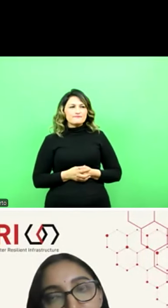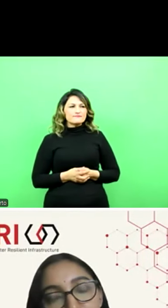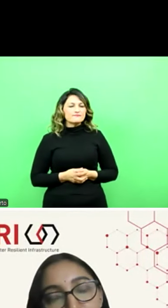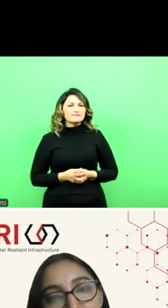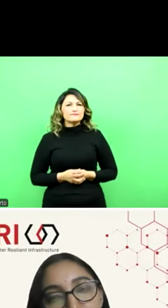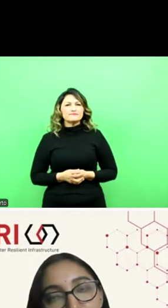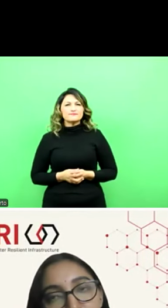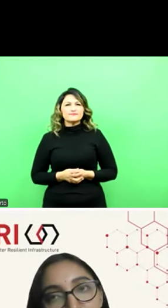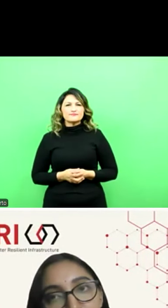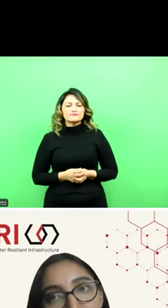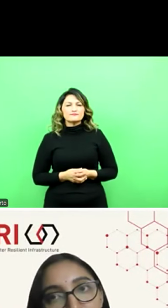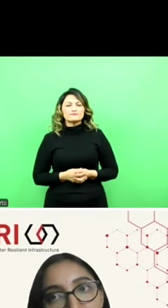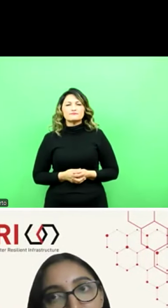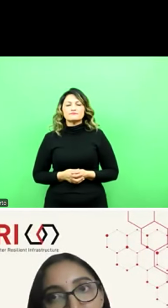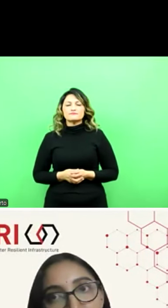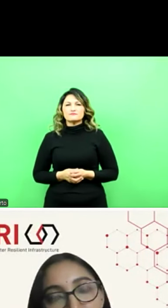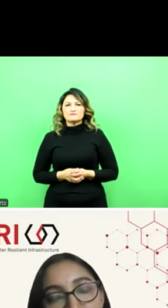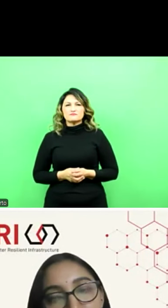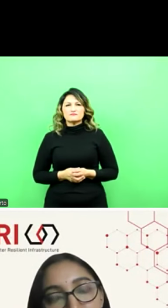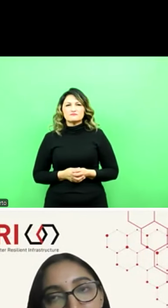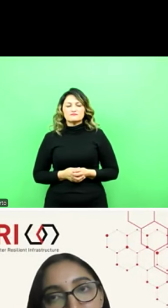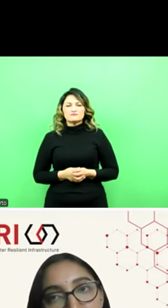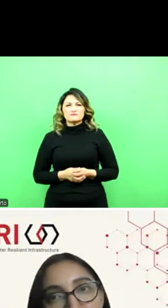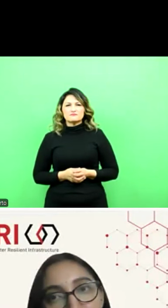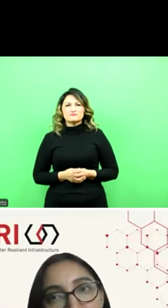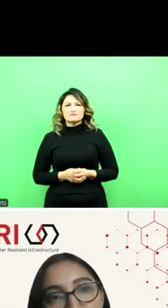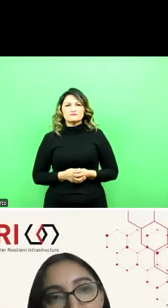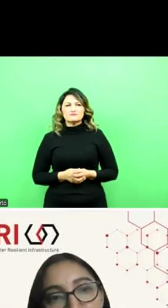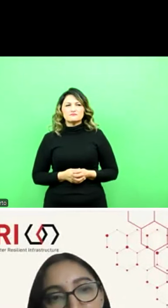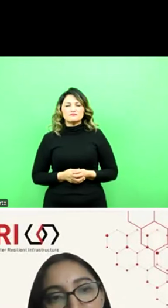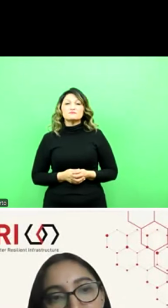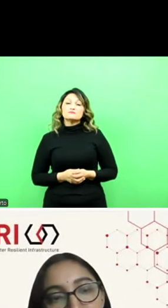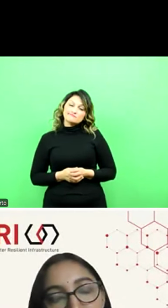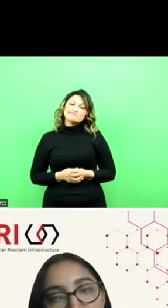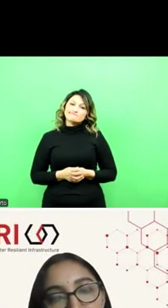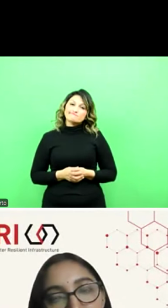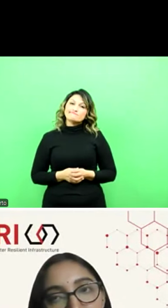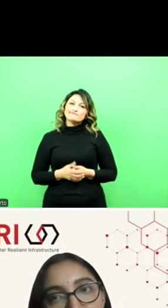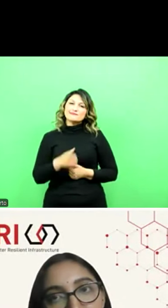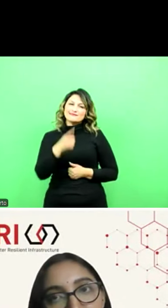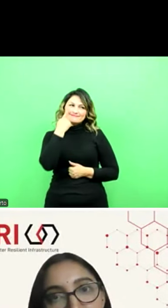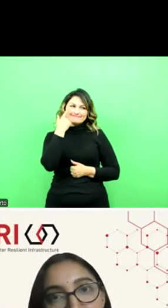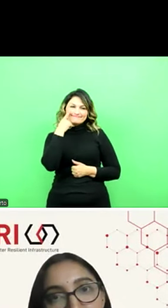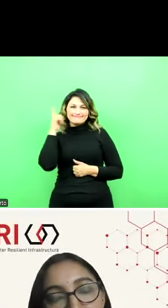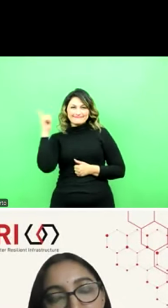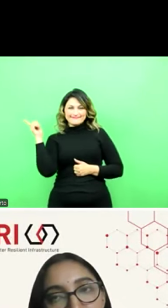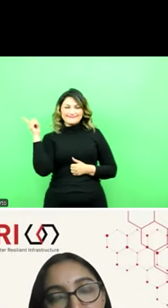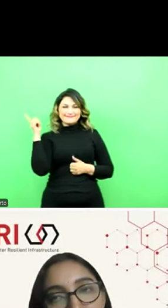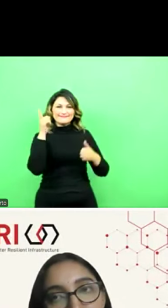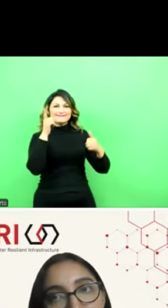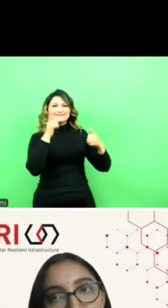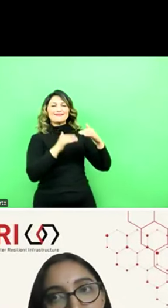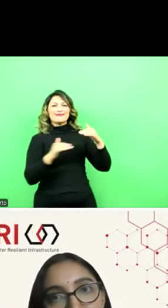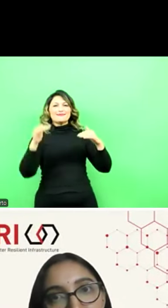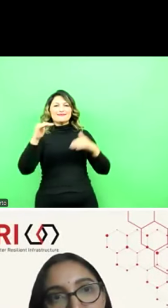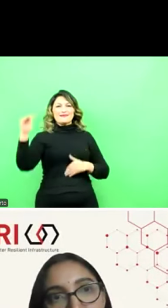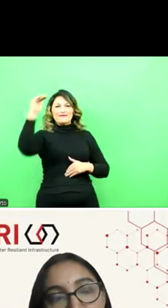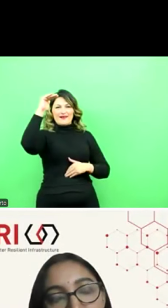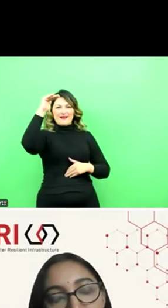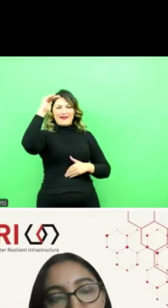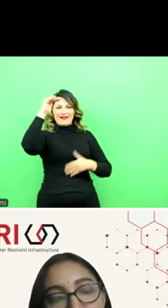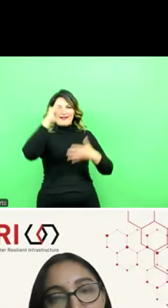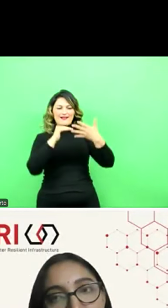So if we see these 3 different levels of impact on older people or persons with disability, then the